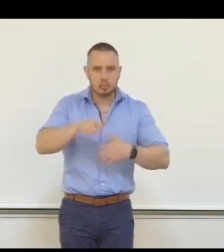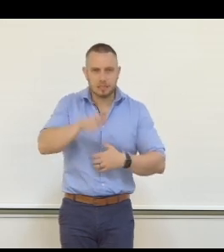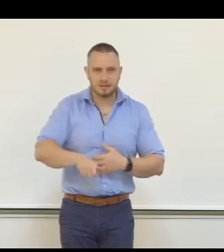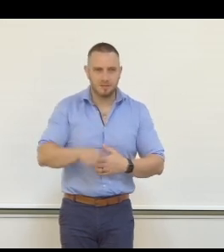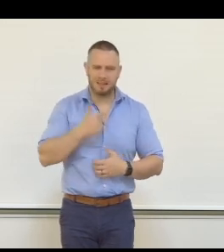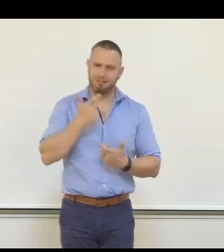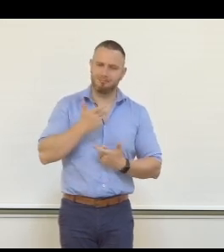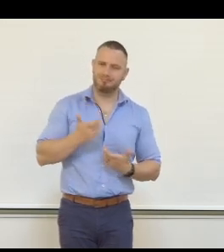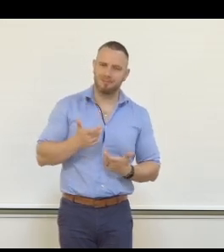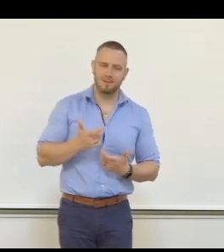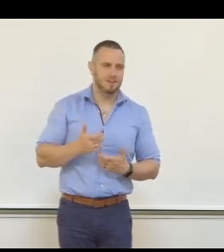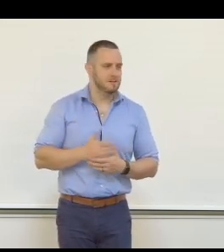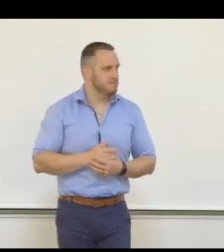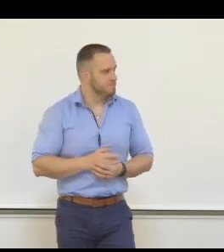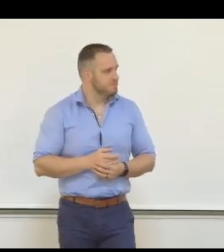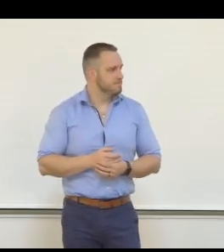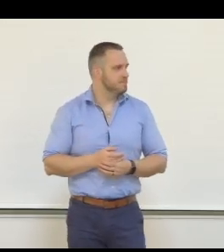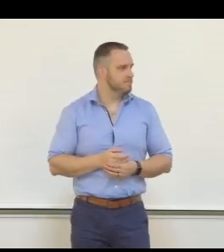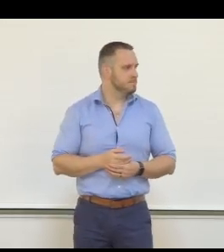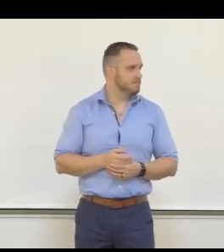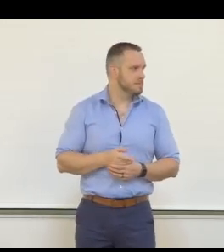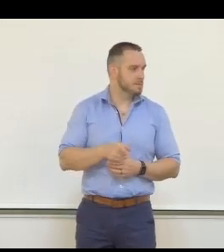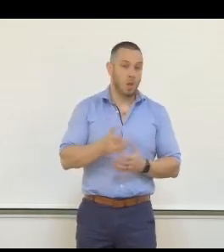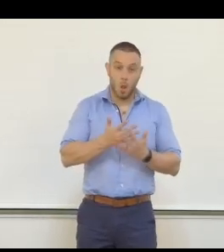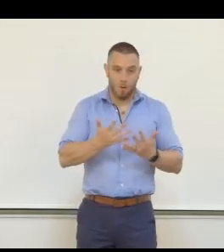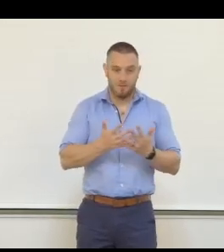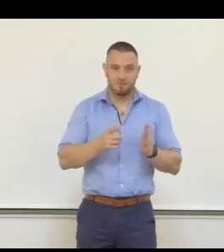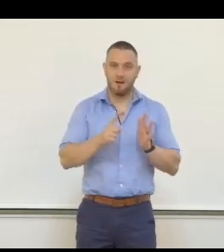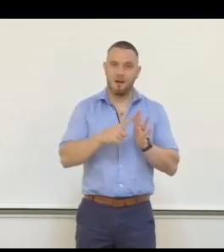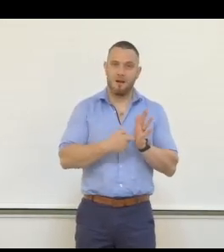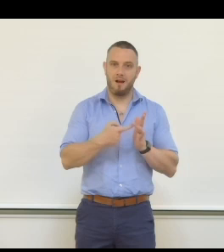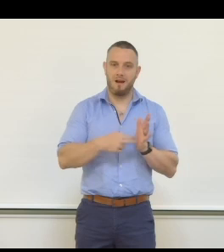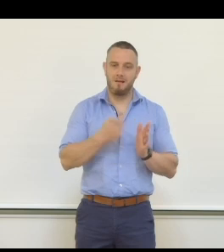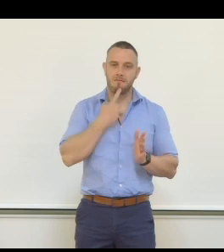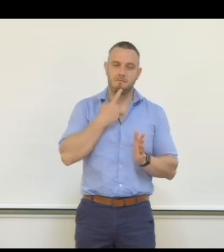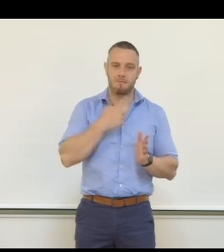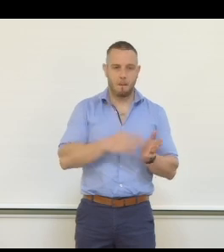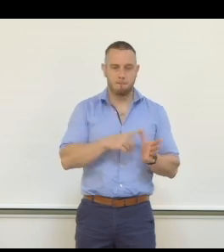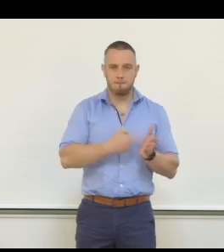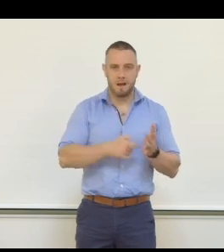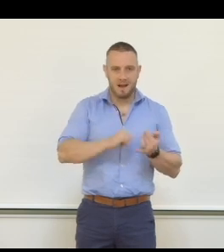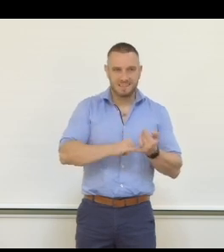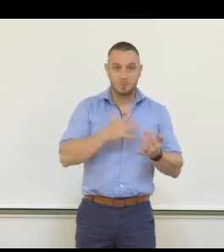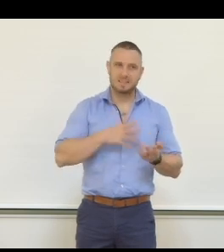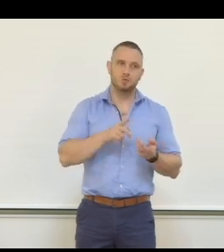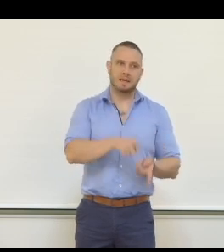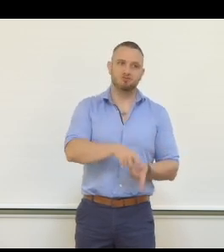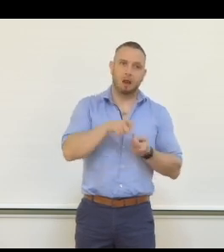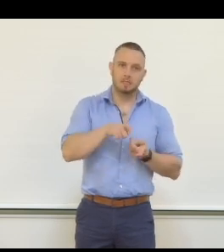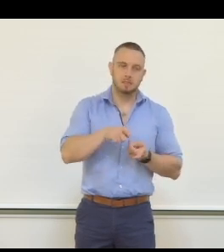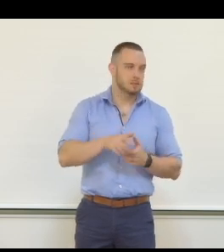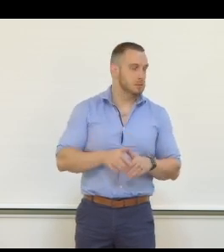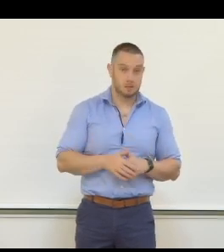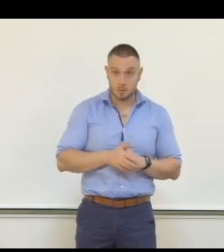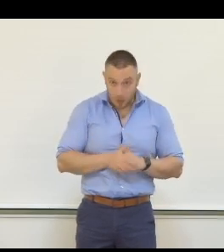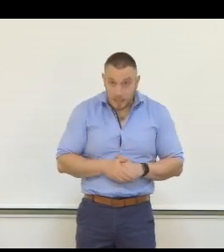us. And we said, there's a lot of iron on Mars. We just need to extract it. And they were like,